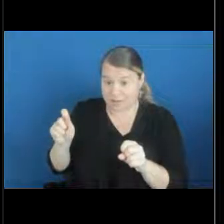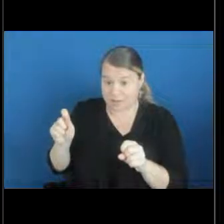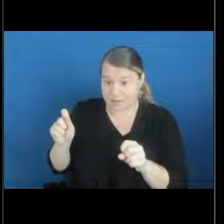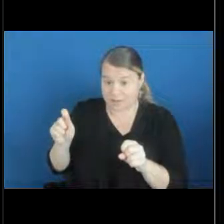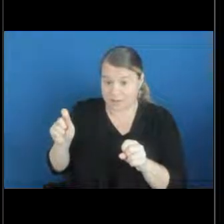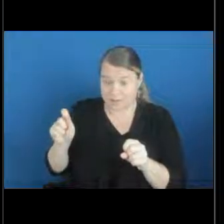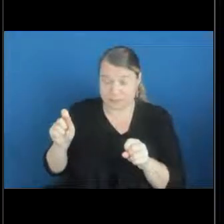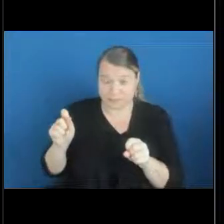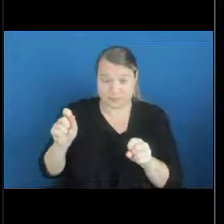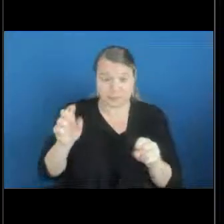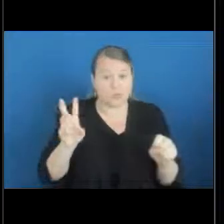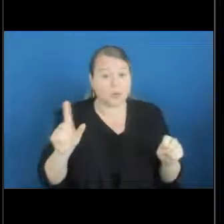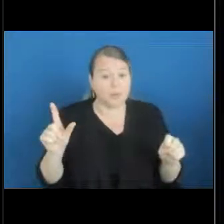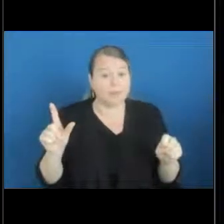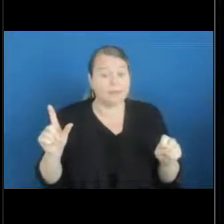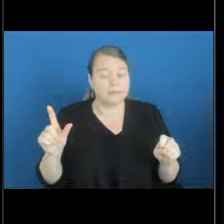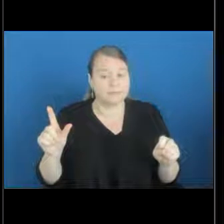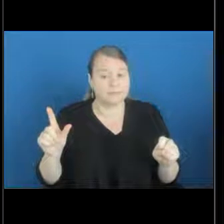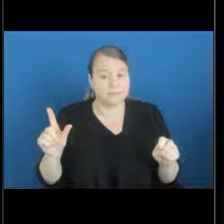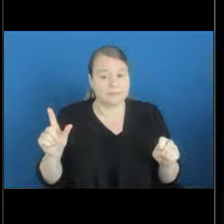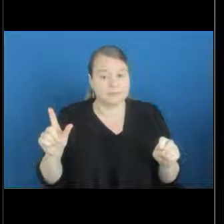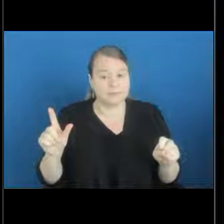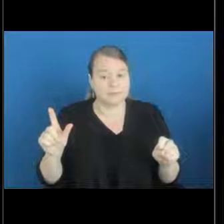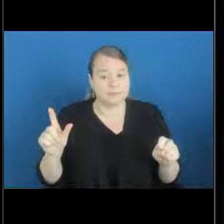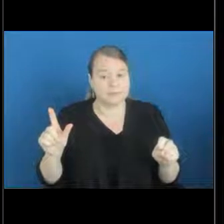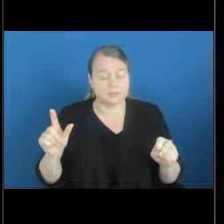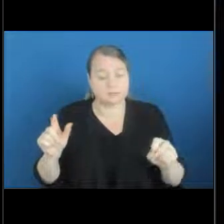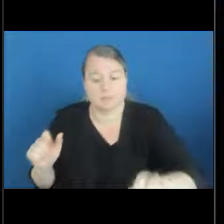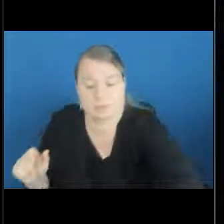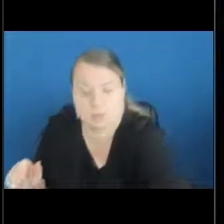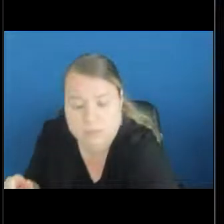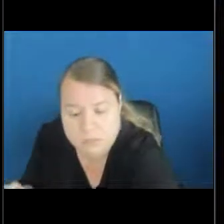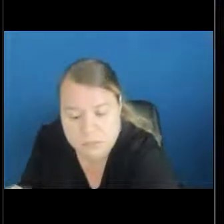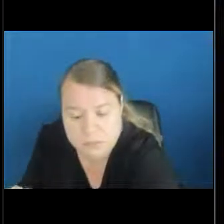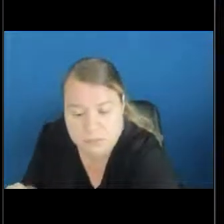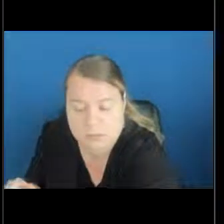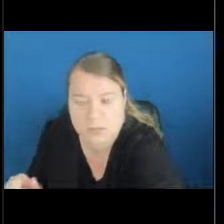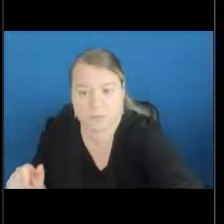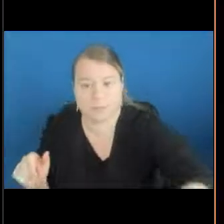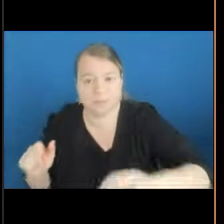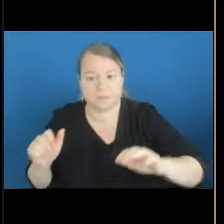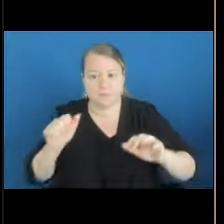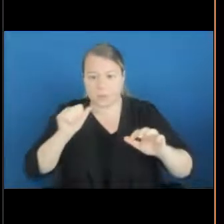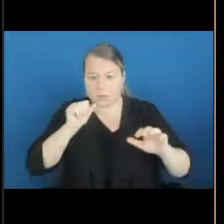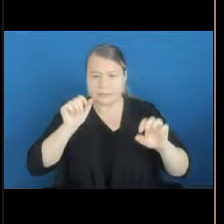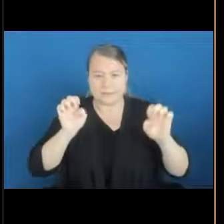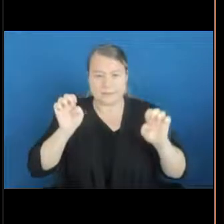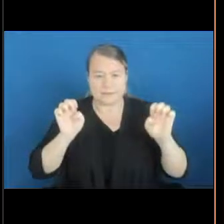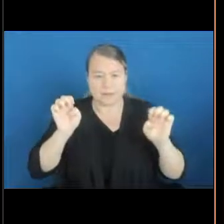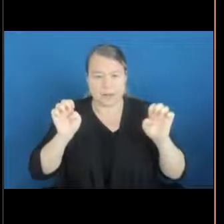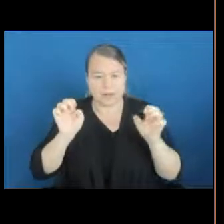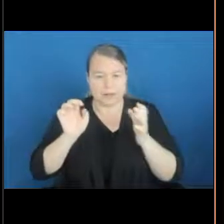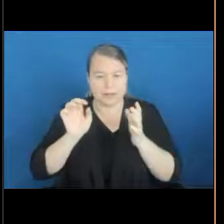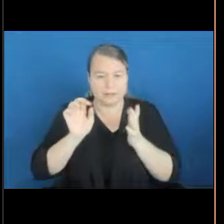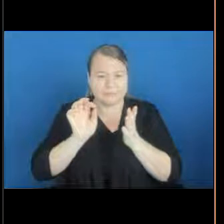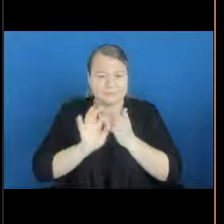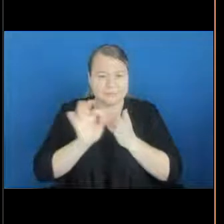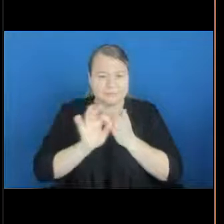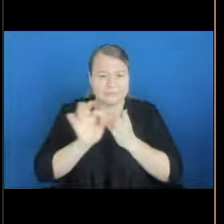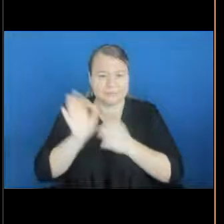Well, we don't have the NEPA document didn't evaluate an exact count of like the tree canopy, but it